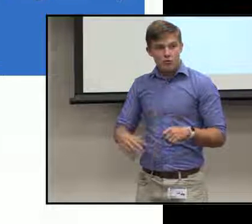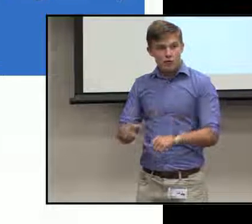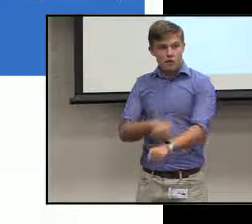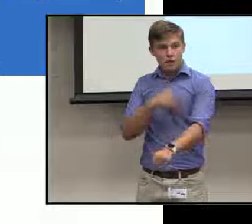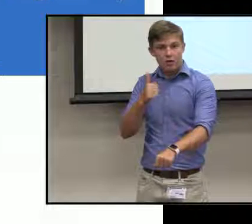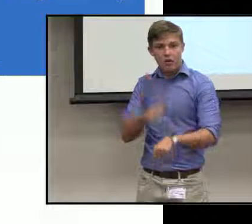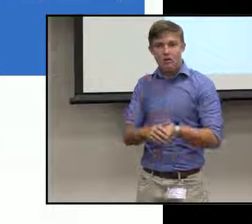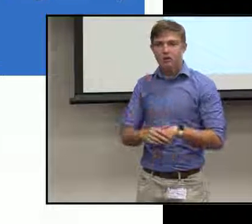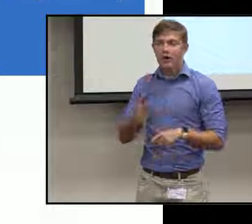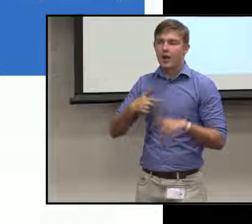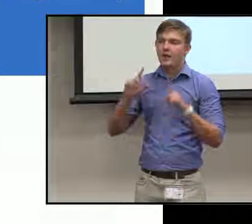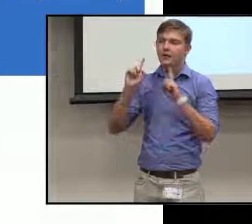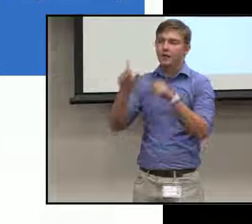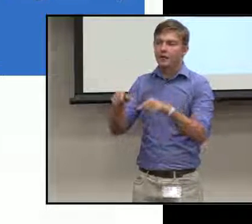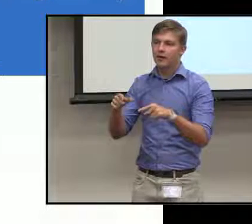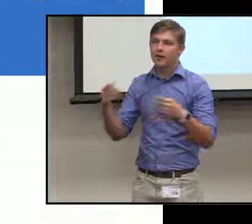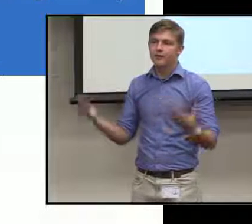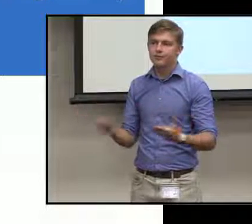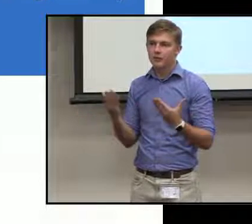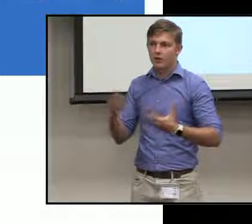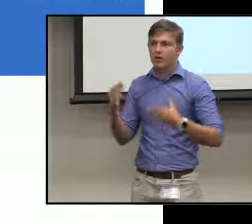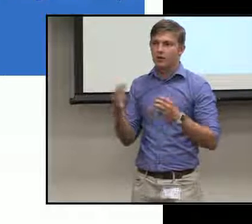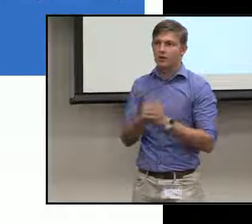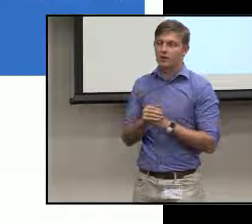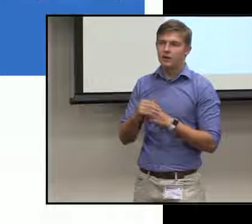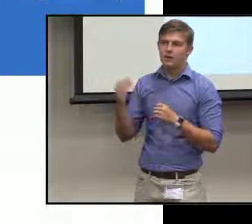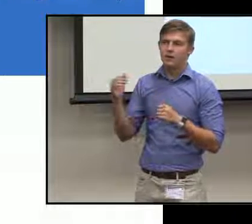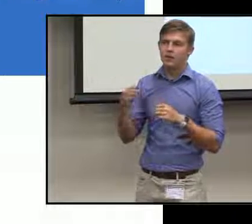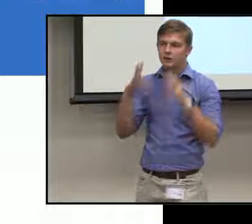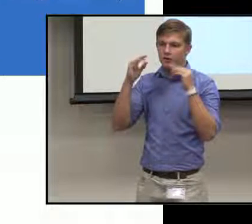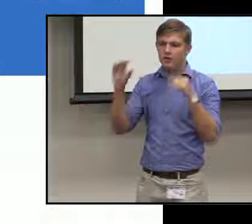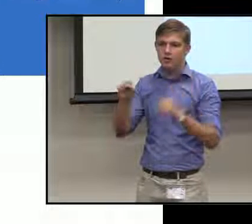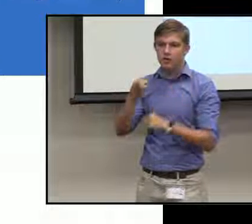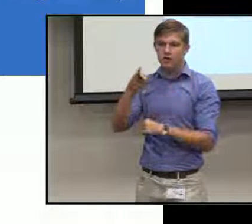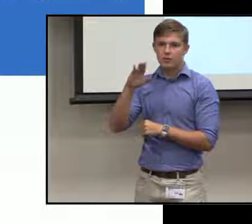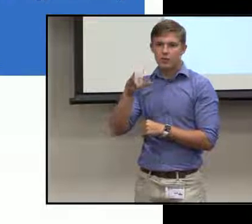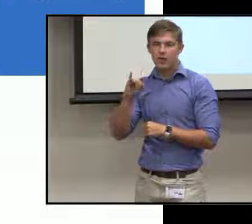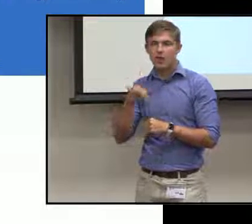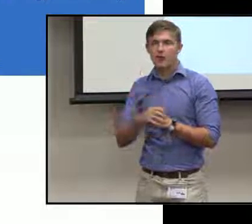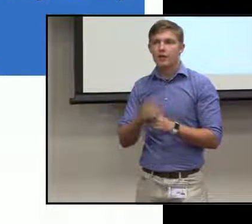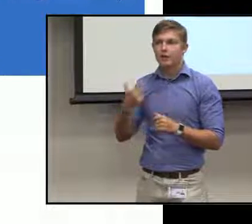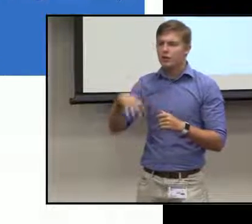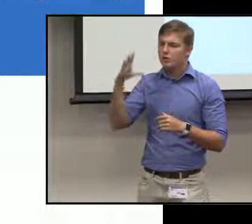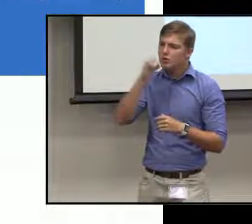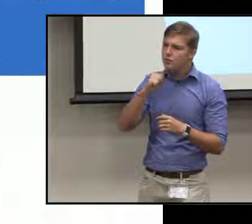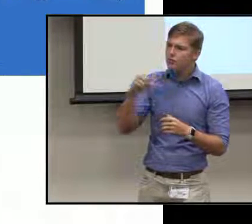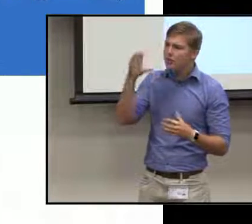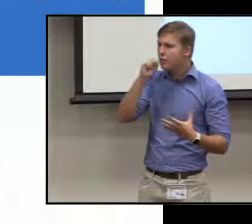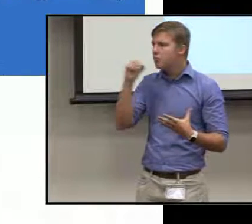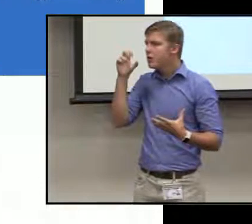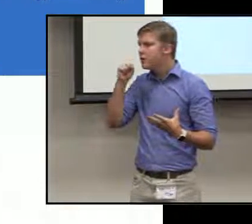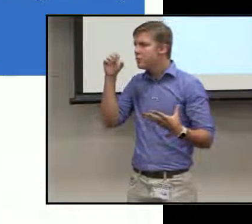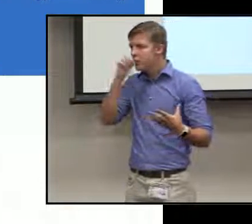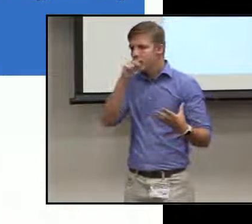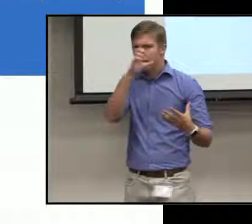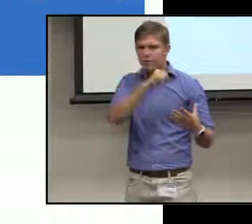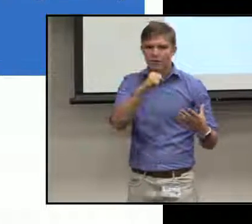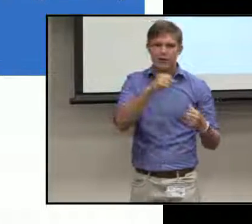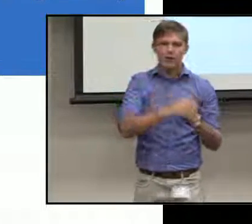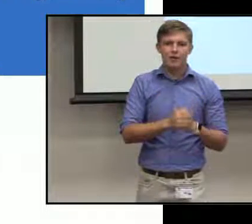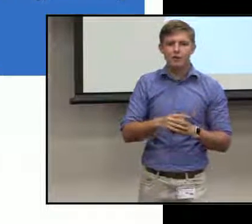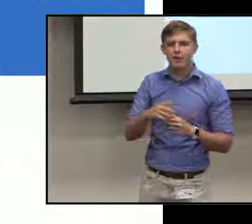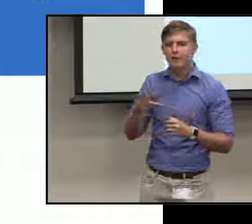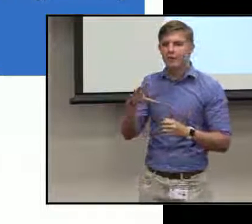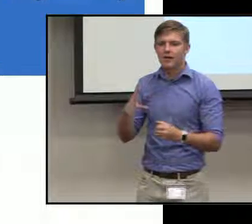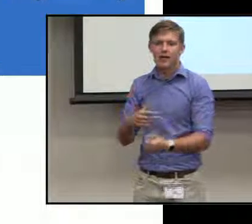that. Yeah, you say, well, did you miss parents? Did you miss grandparents? Did you miss events? Did you miss Dr. Pepper? Did you